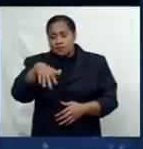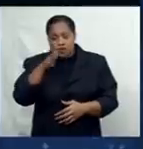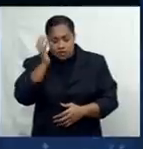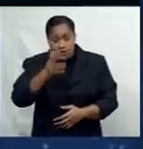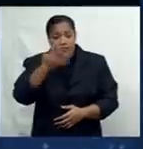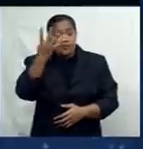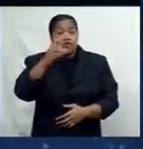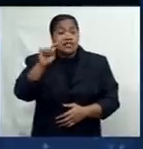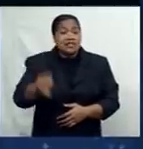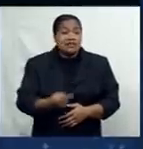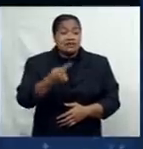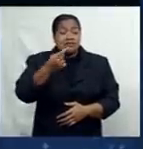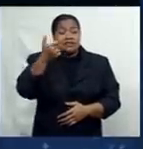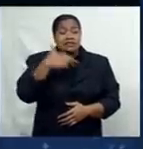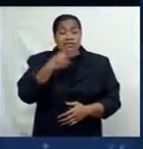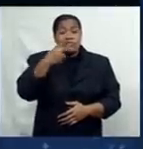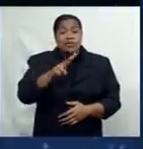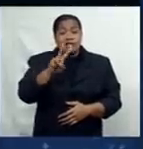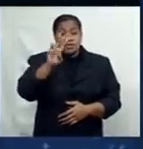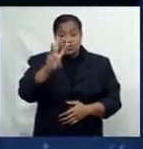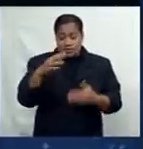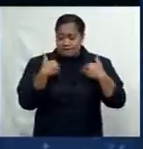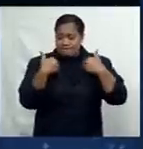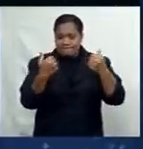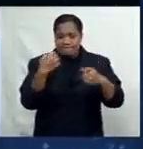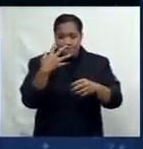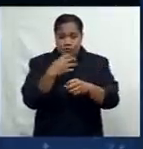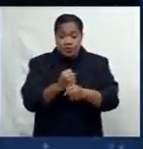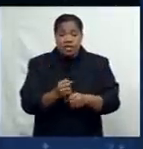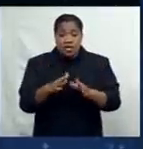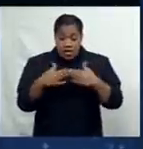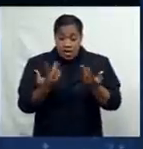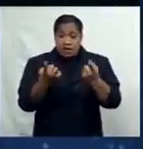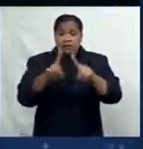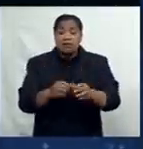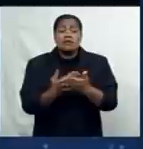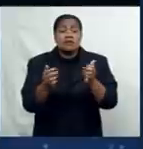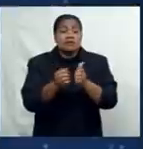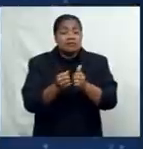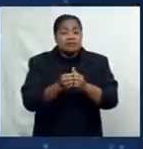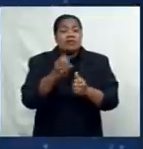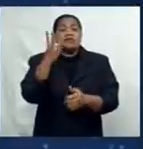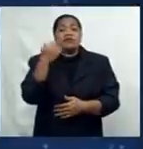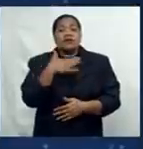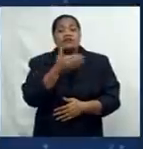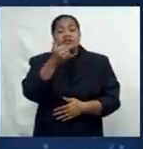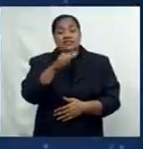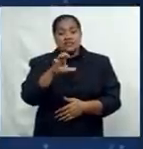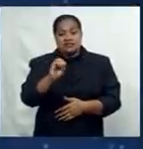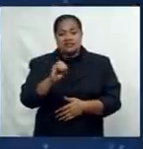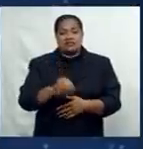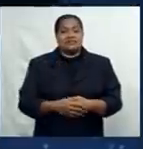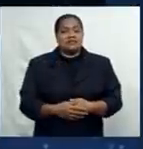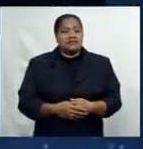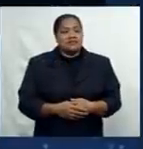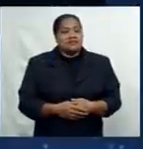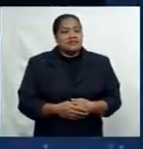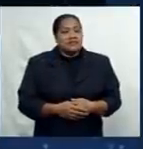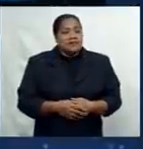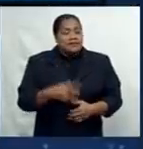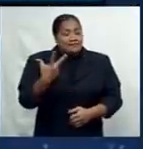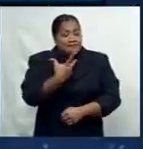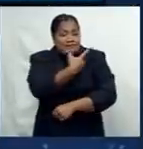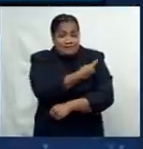14,623 recoveries in total. The COVID-19 death toll now stands at 360. The